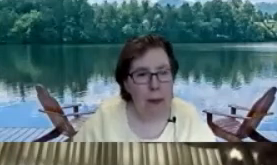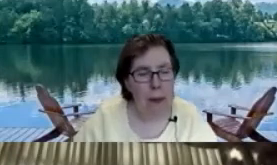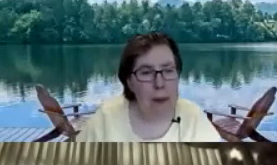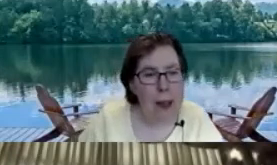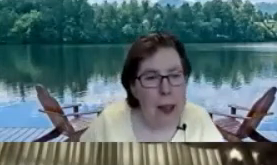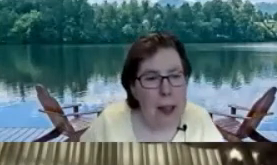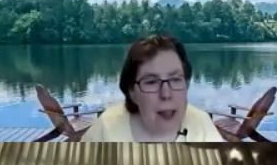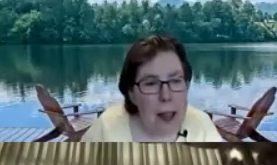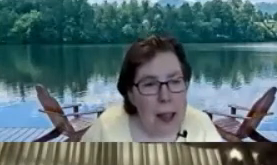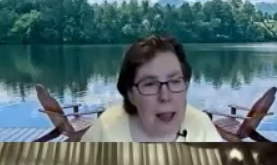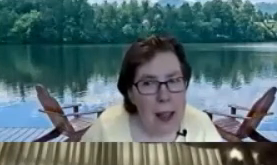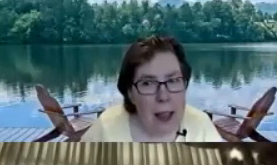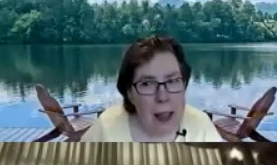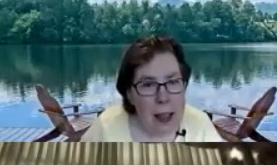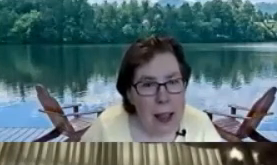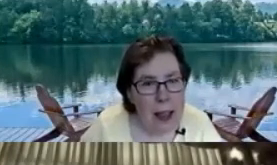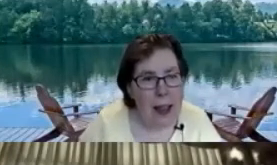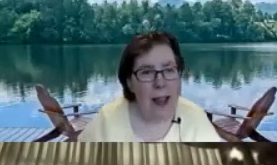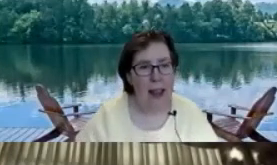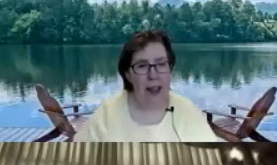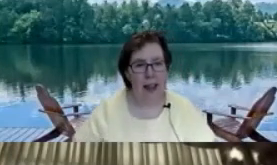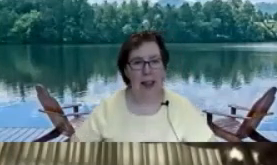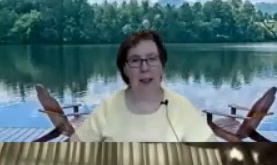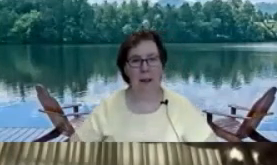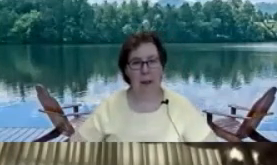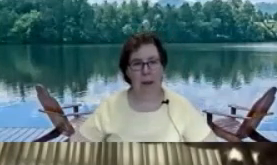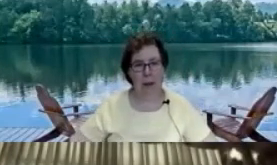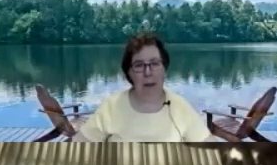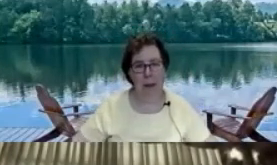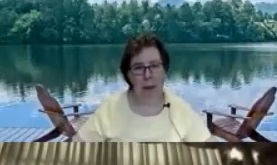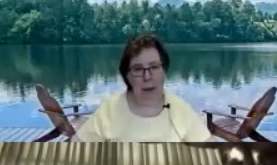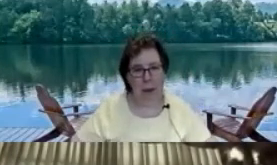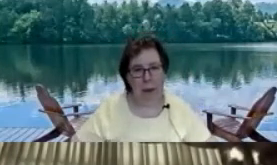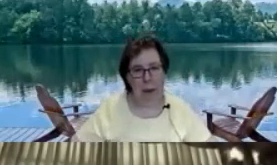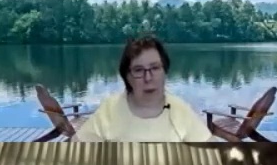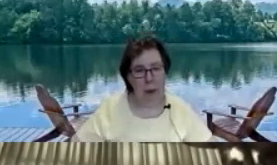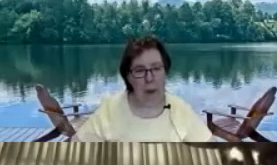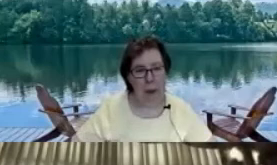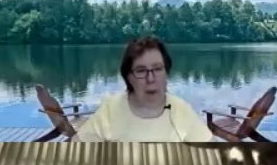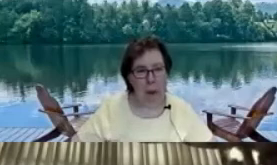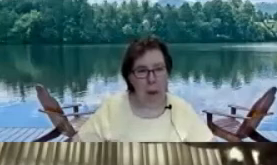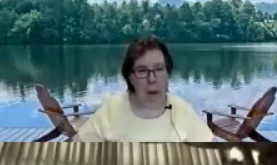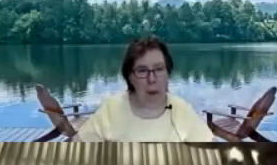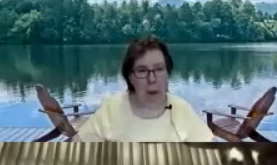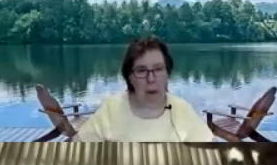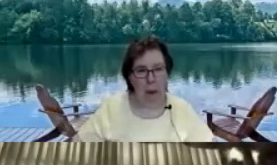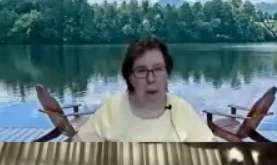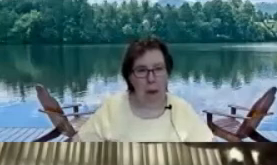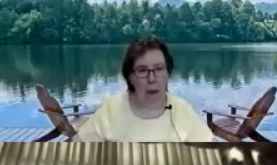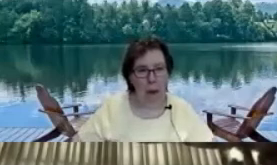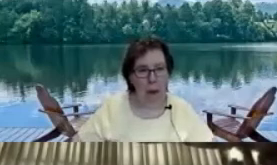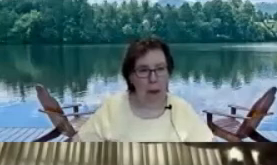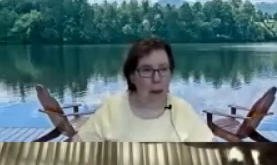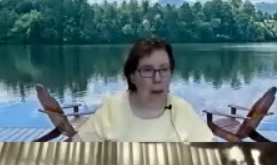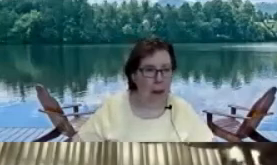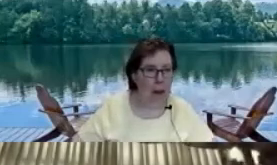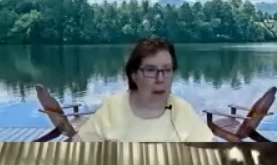So let's say, while you've got it magnified, Paige, if you would go down to back down towards the bottom where the